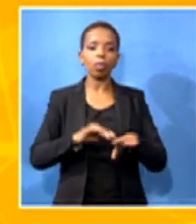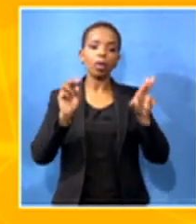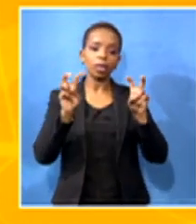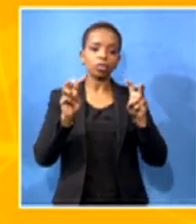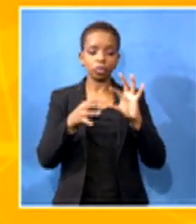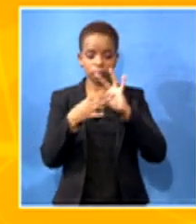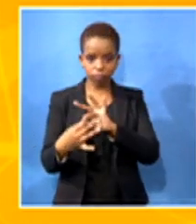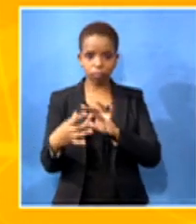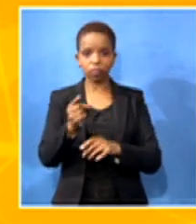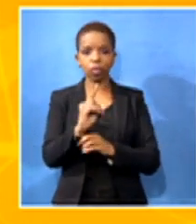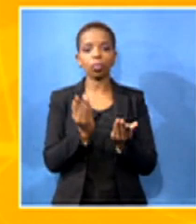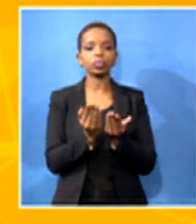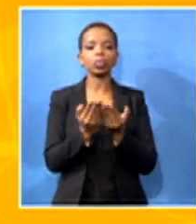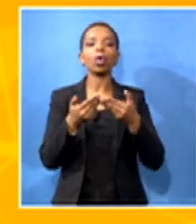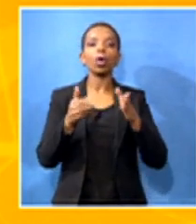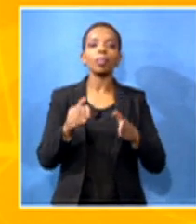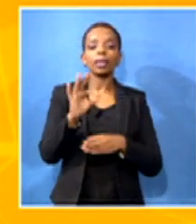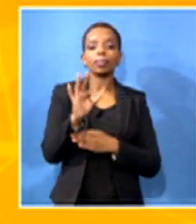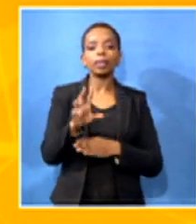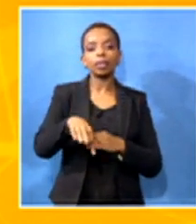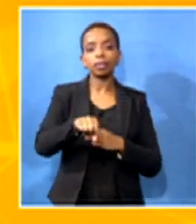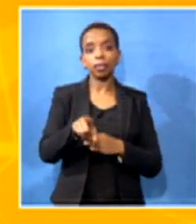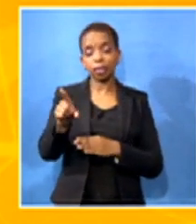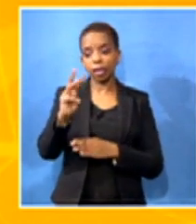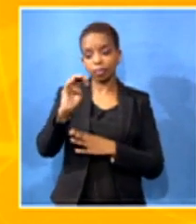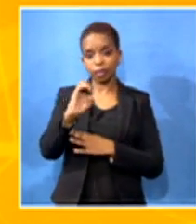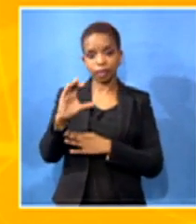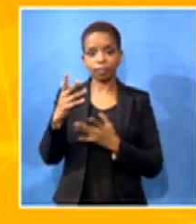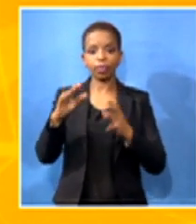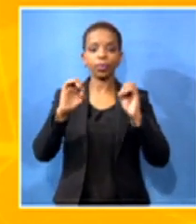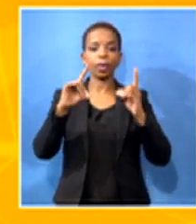opening of schools on Monday. Kwazi, Mshengu is the MEC for Education in KZN. All right, 7 o'clock here on the